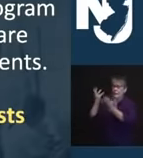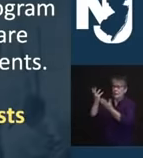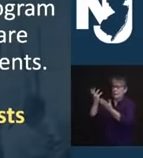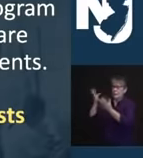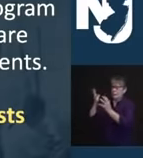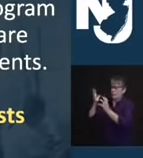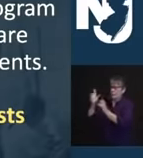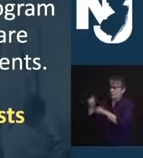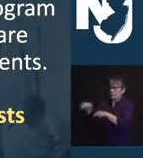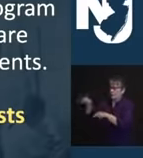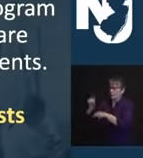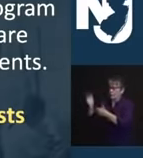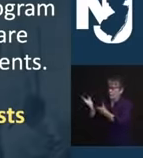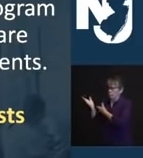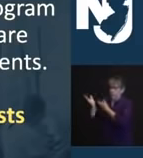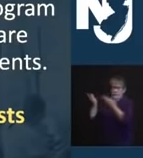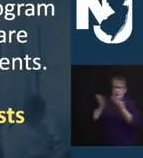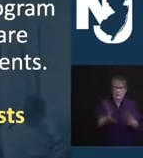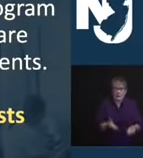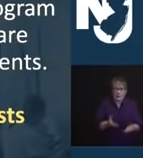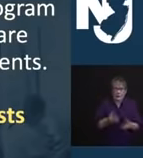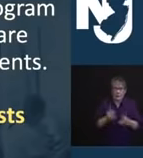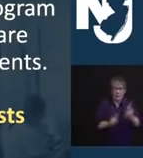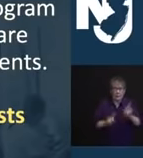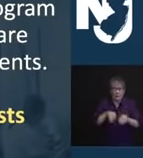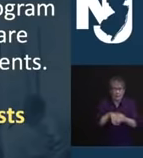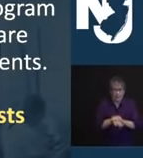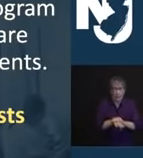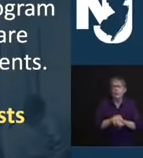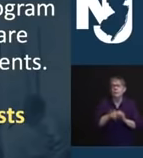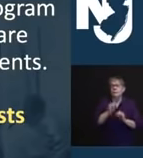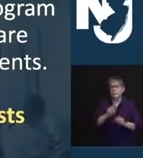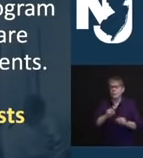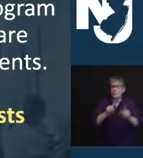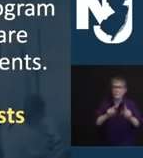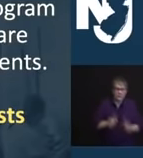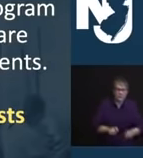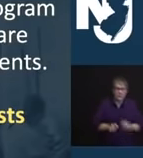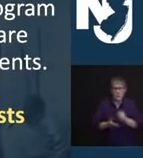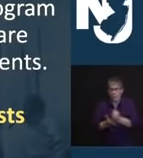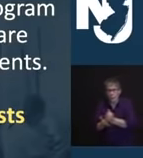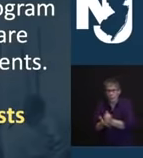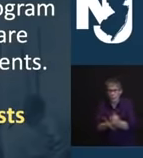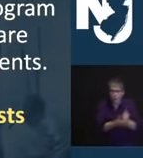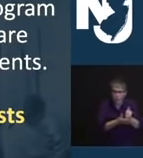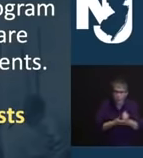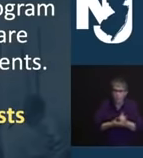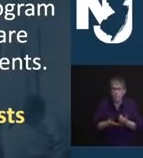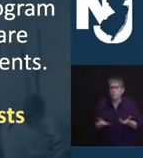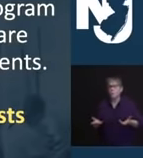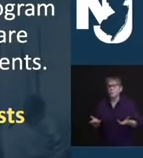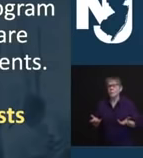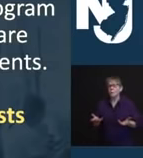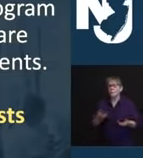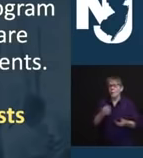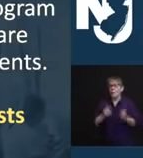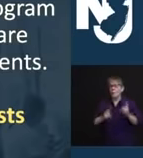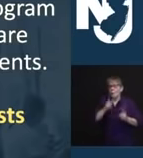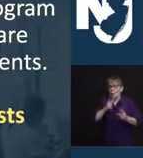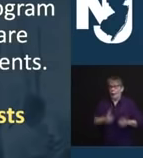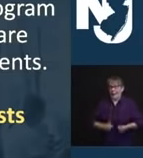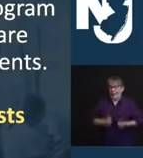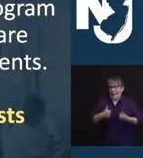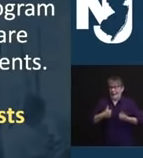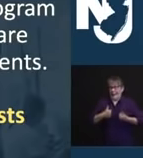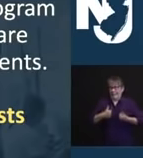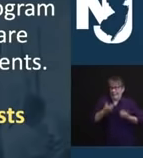regular outside treatment or who are out of the facility for more than 24 hours will be tested upon their return. The department has